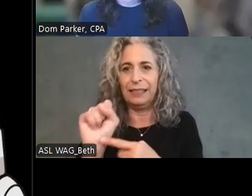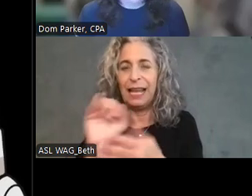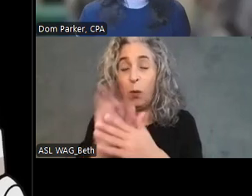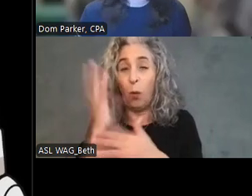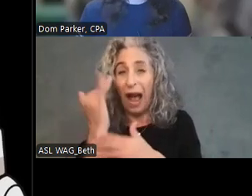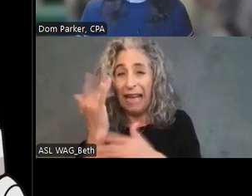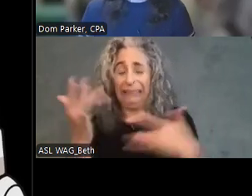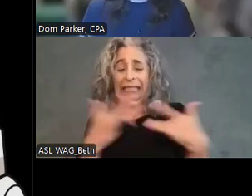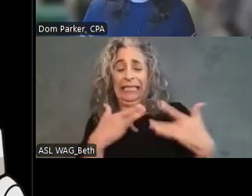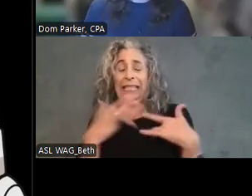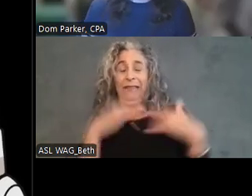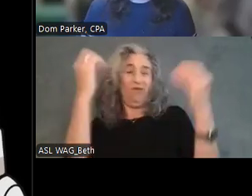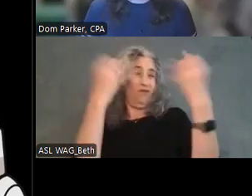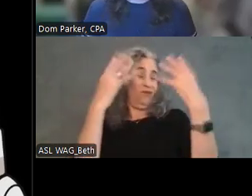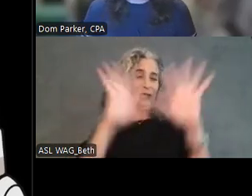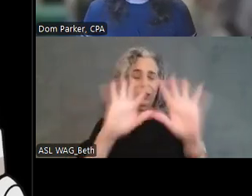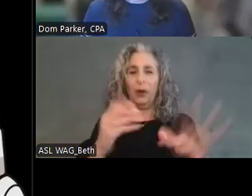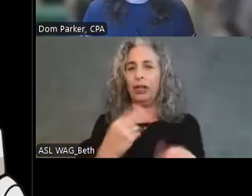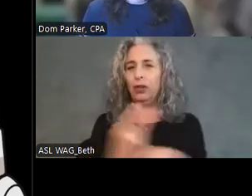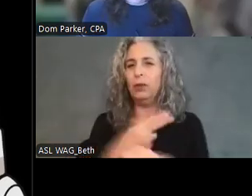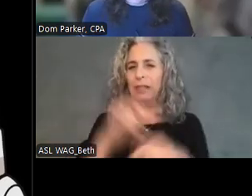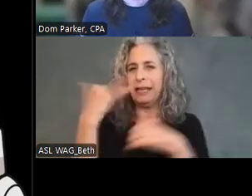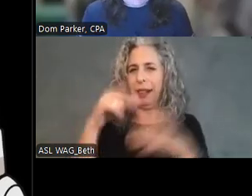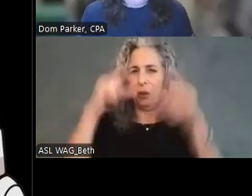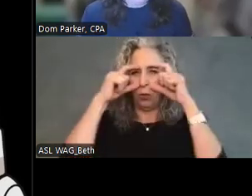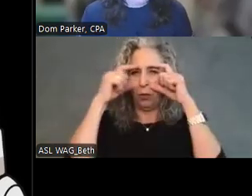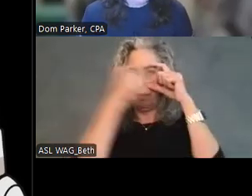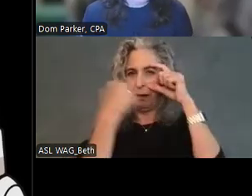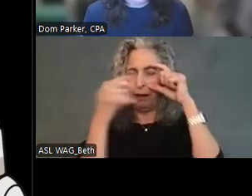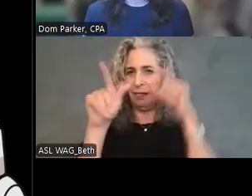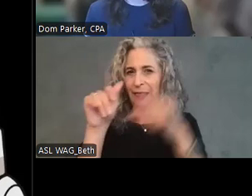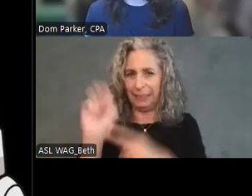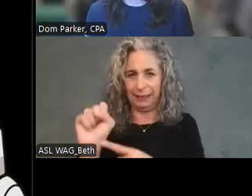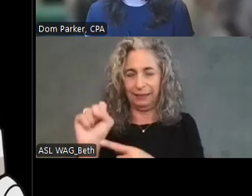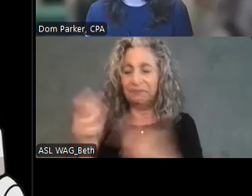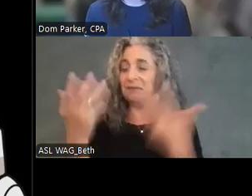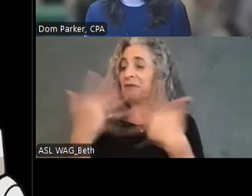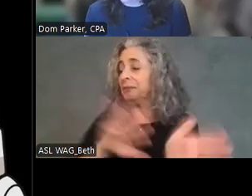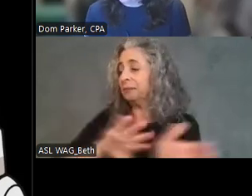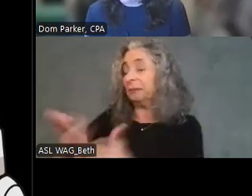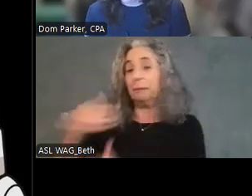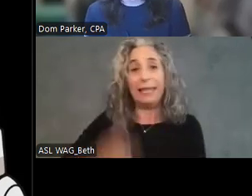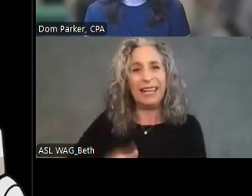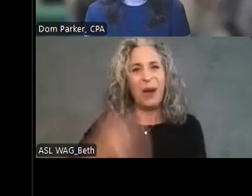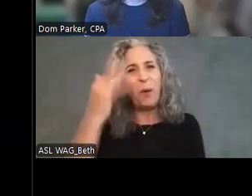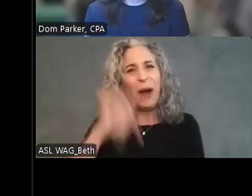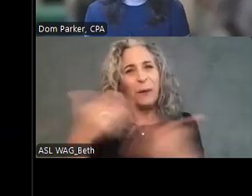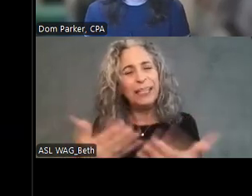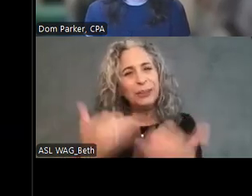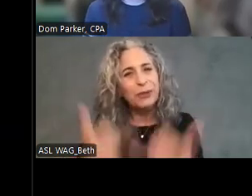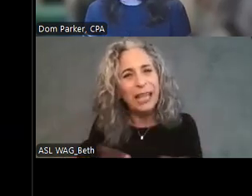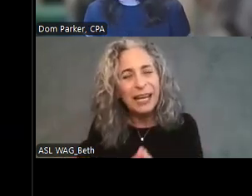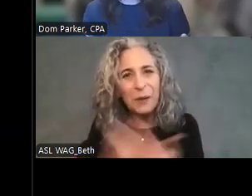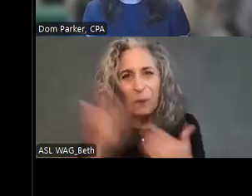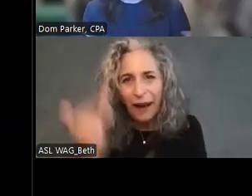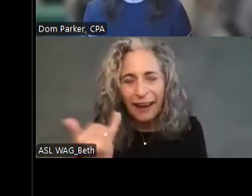photophobia. Yeah, so that's a bit about me, but let's get into the reason why we're all here today, which is,